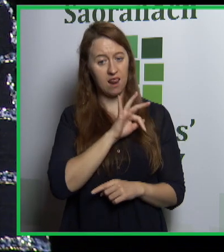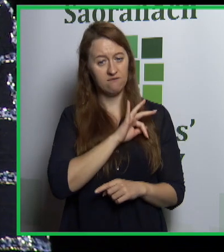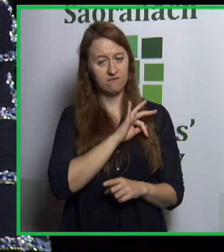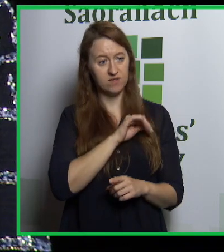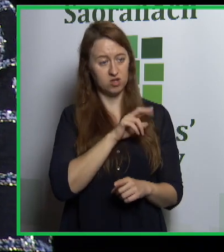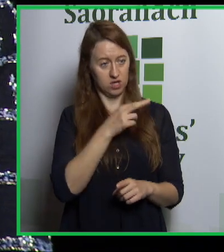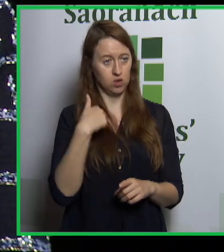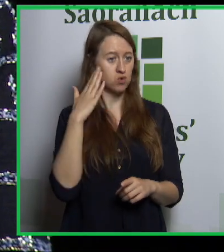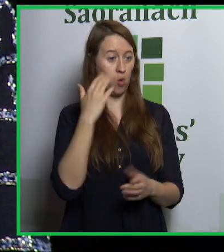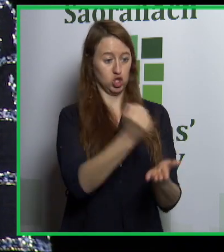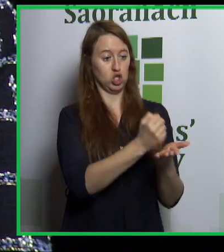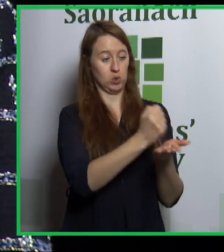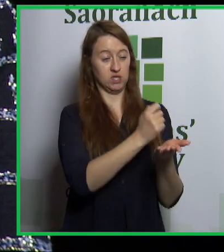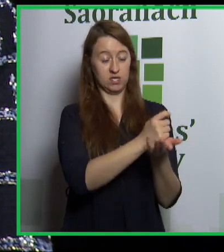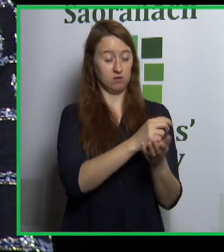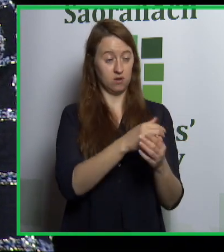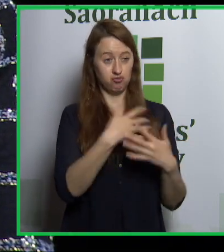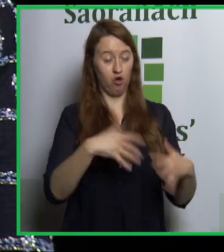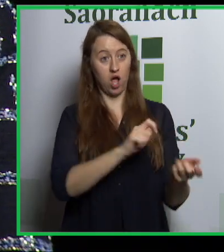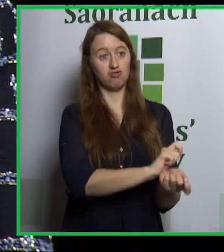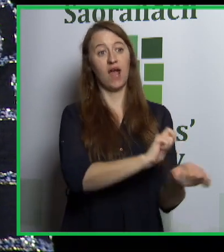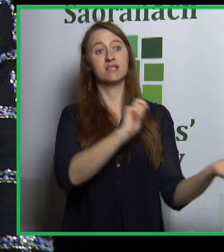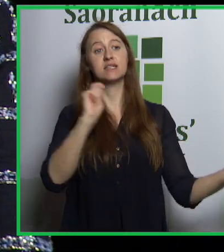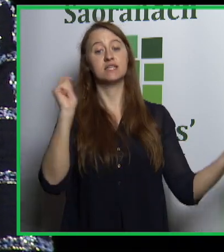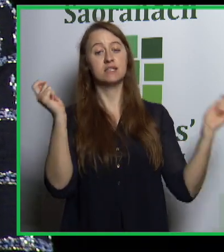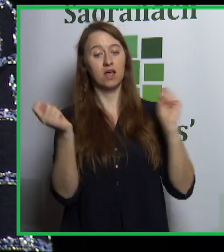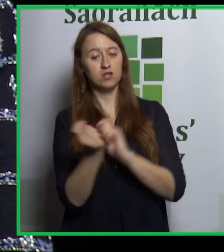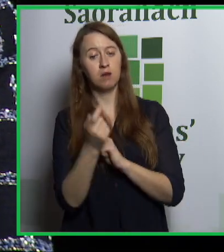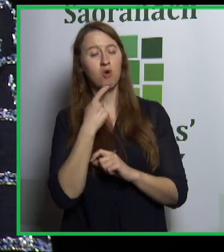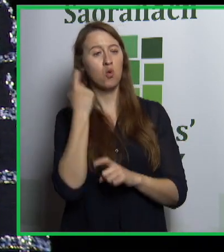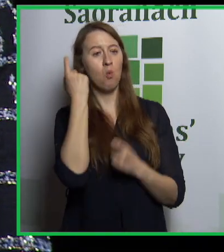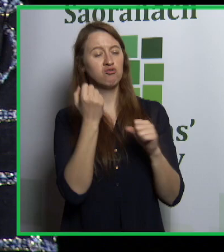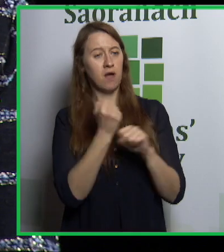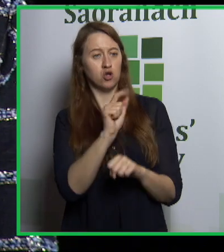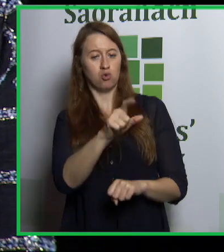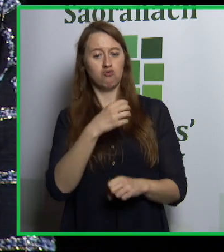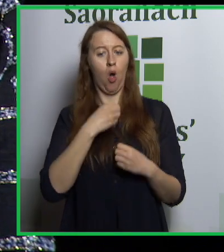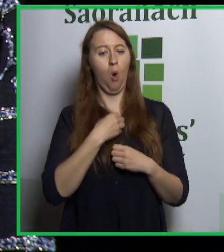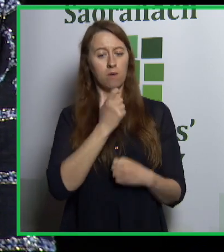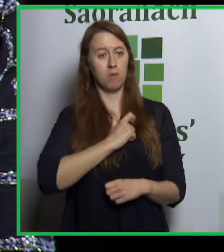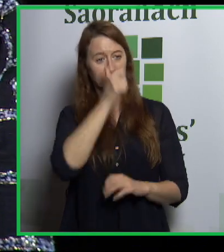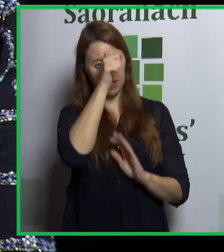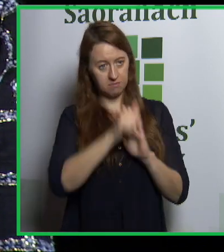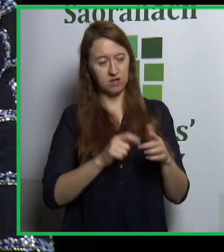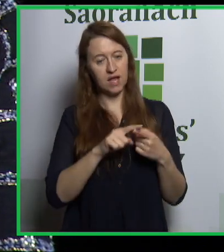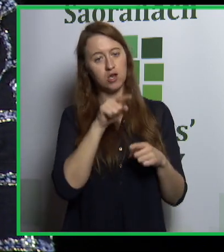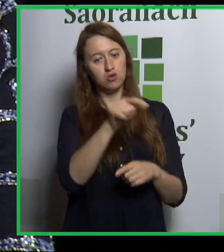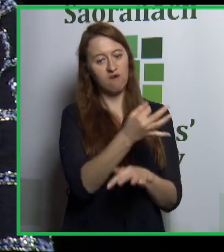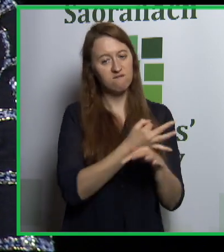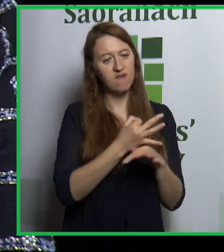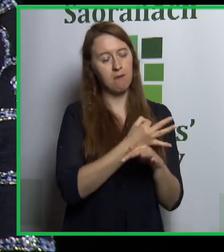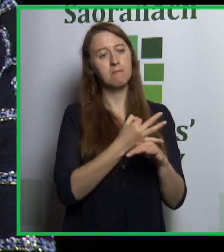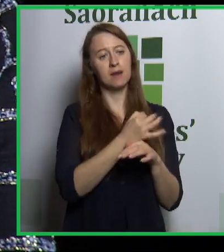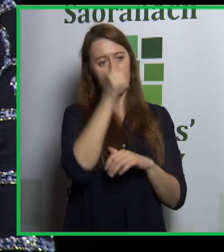big transition in any event. What do you think, just even based on your own personal experience and your family, obviously, that suffered that tragic